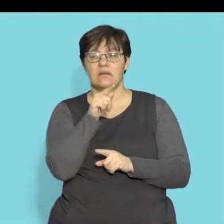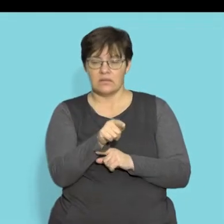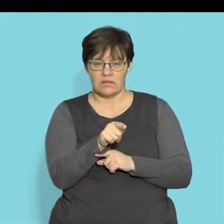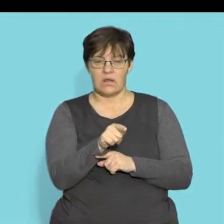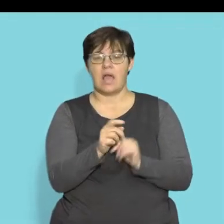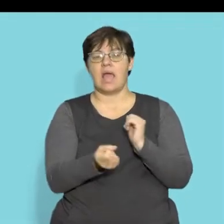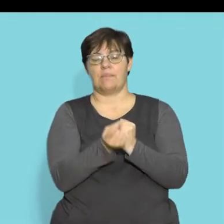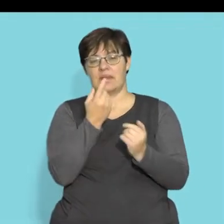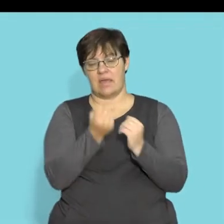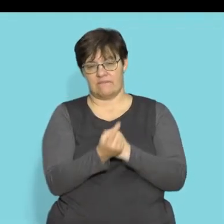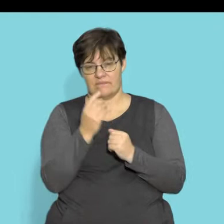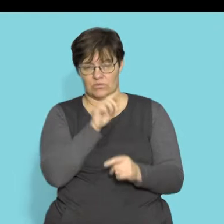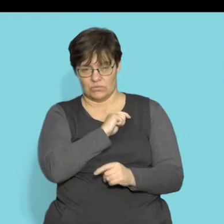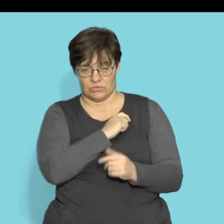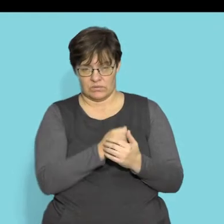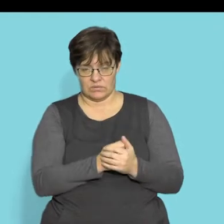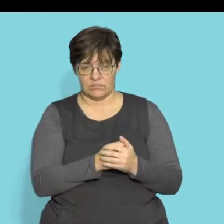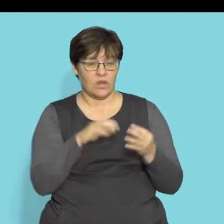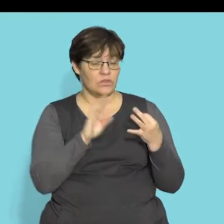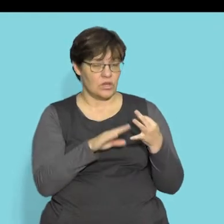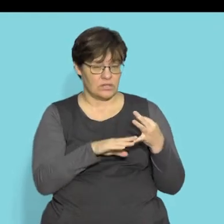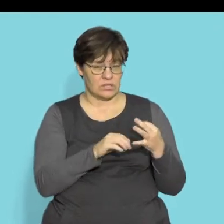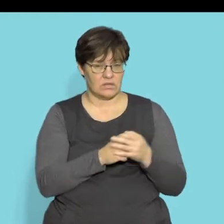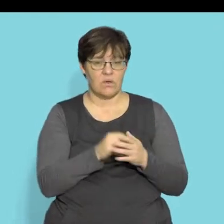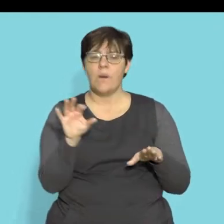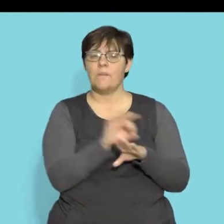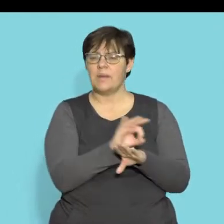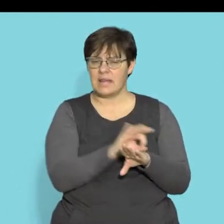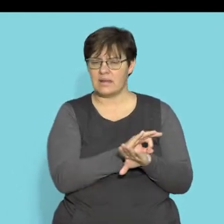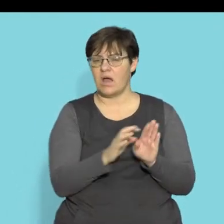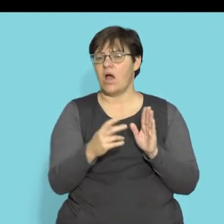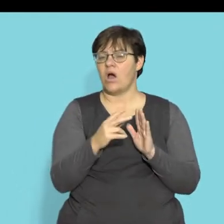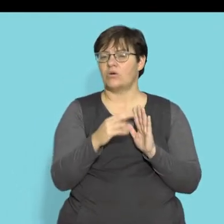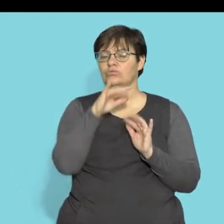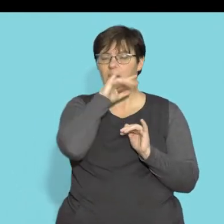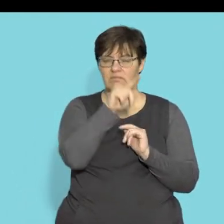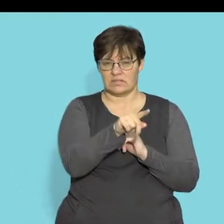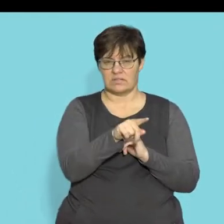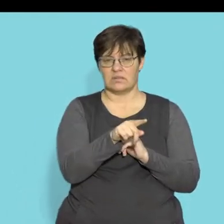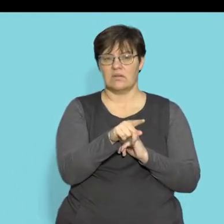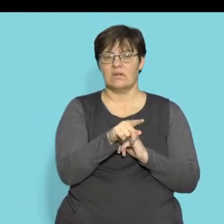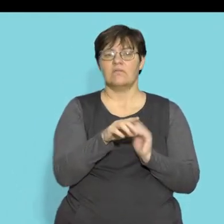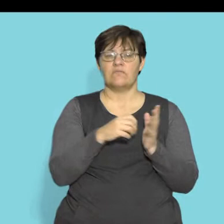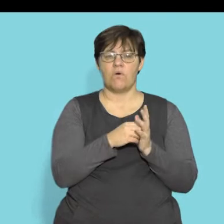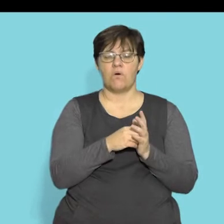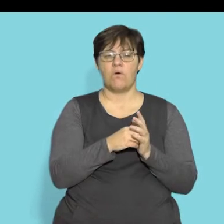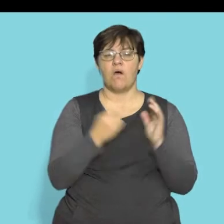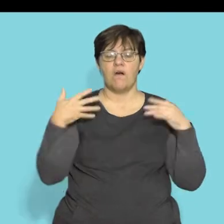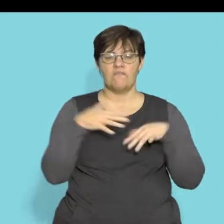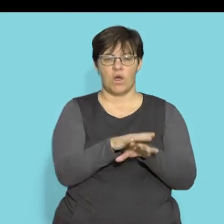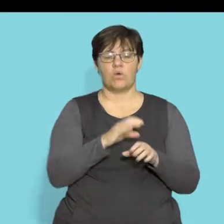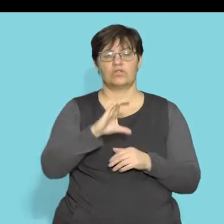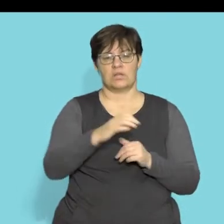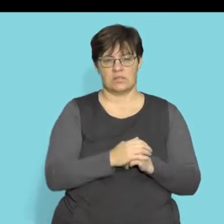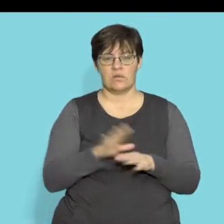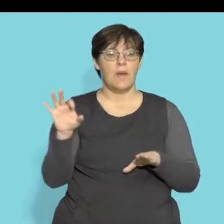synthesis does occur. The third step is, in your plan or your draft of the essay, you may take the form of a flow chart.